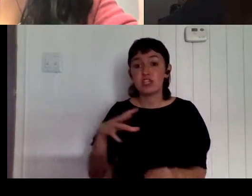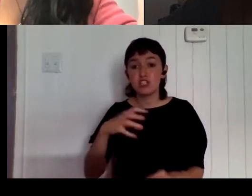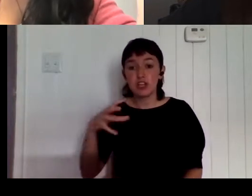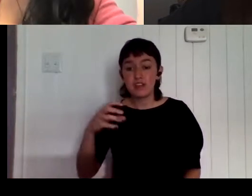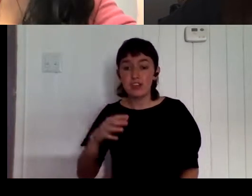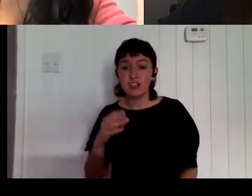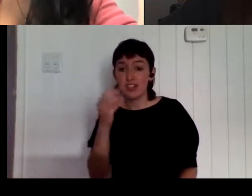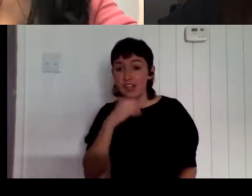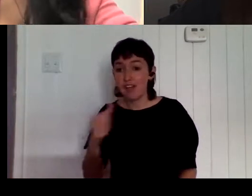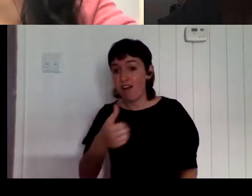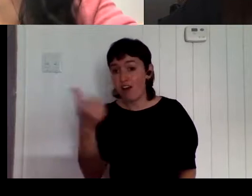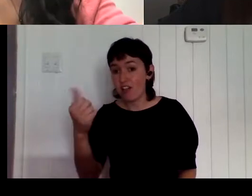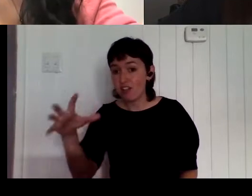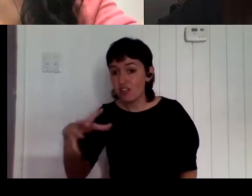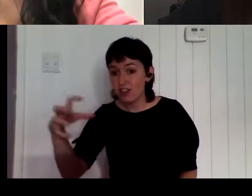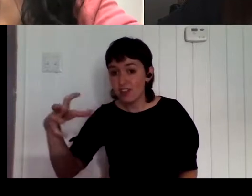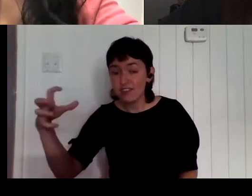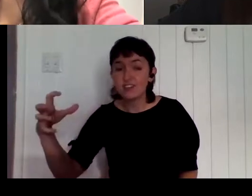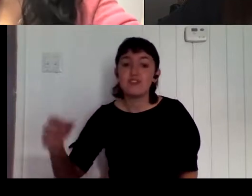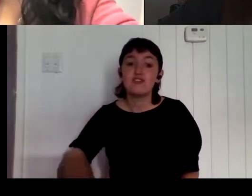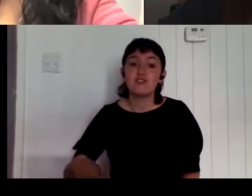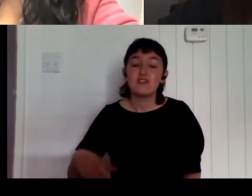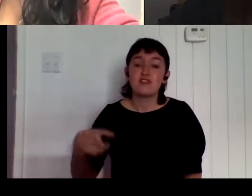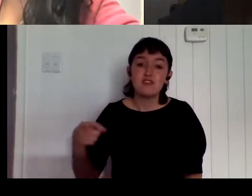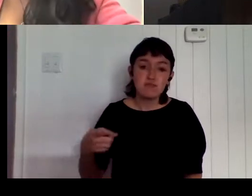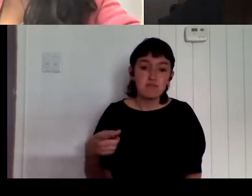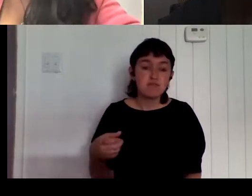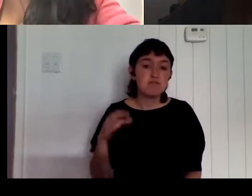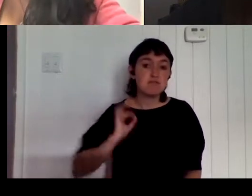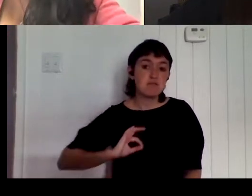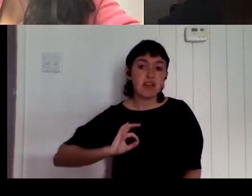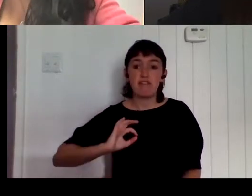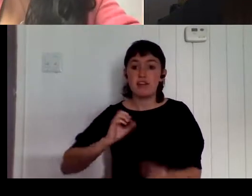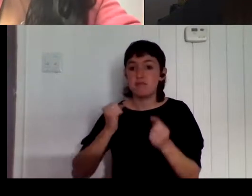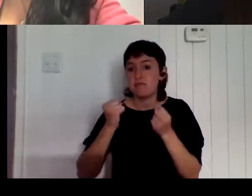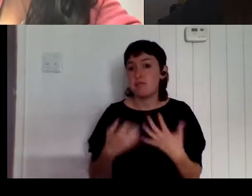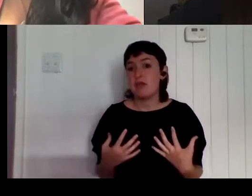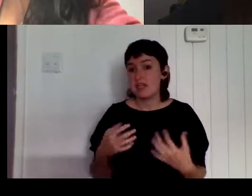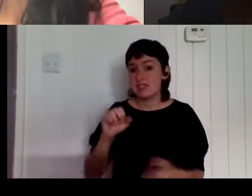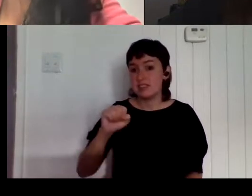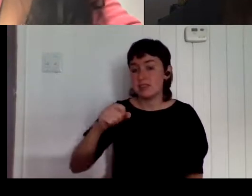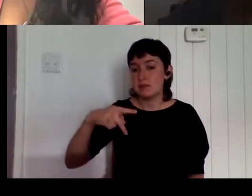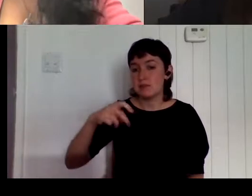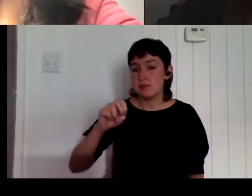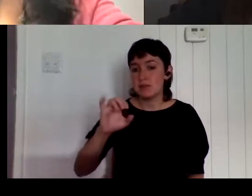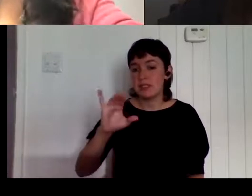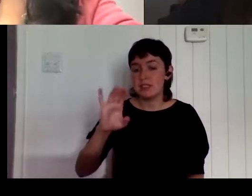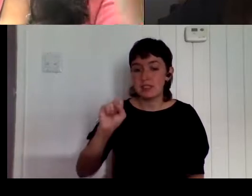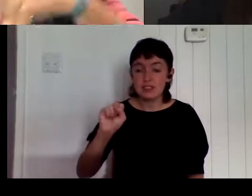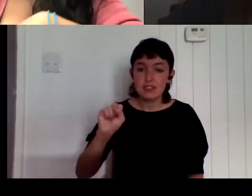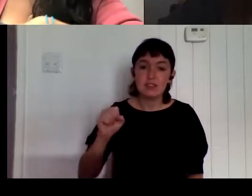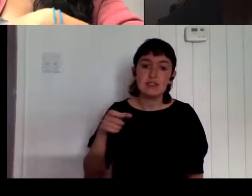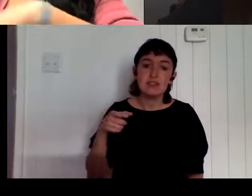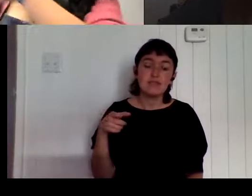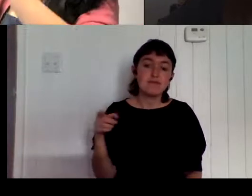And they're prolific. And they're a useful source of energy for a lot of species. Because when you're releasing hundreds of eggs and